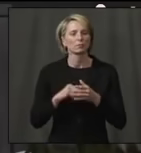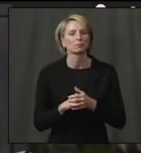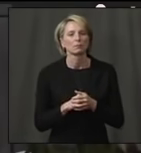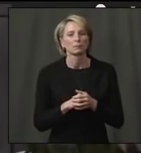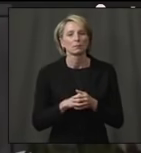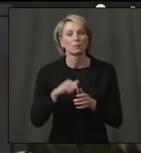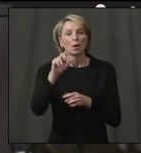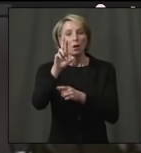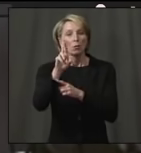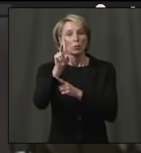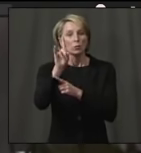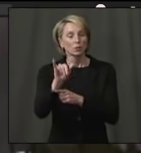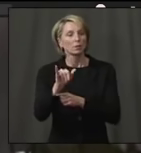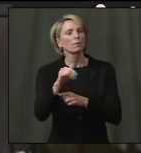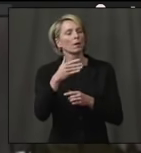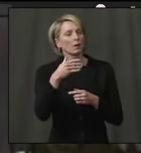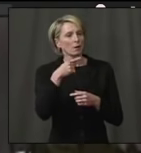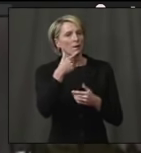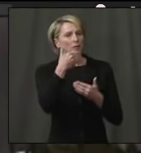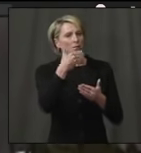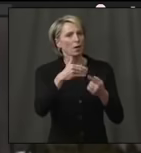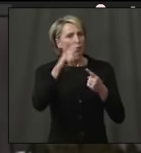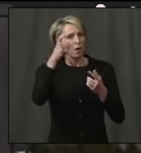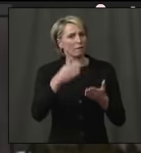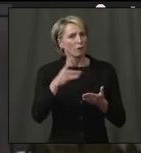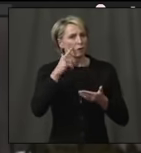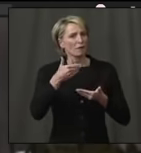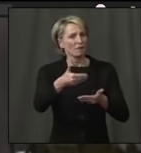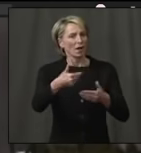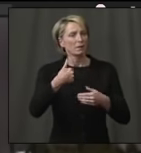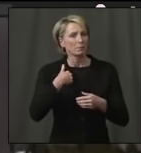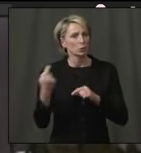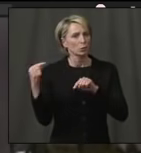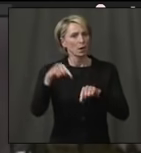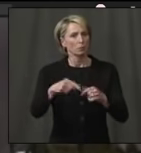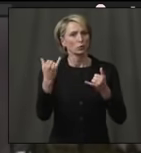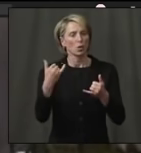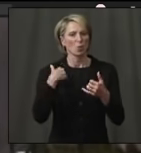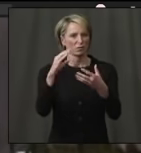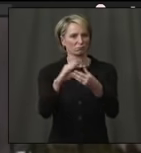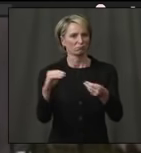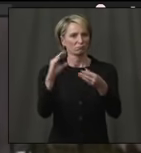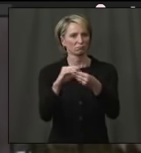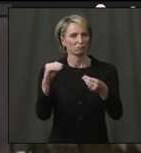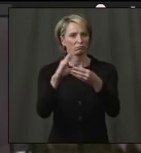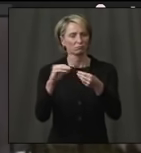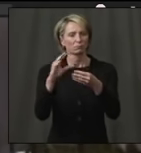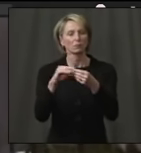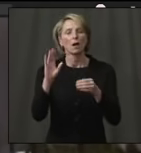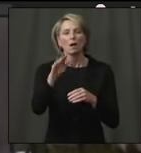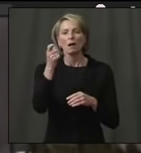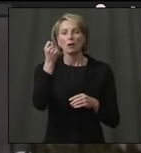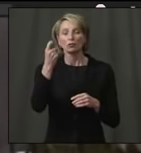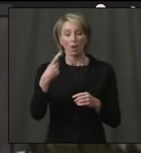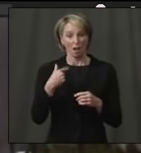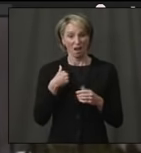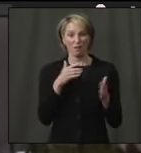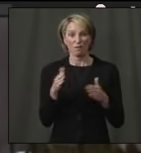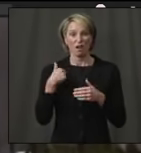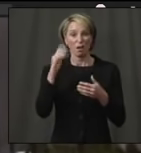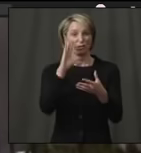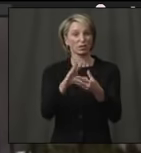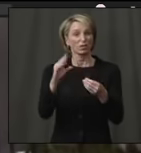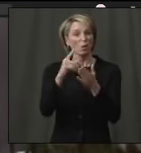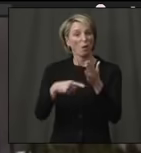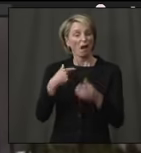want everyone to understand that the reason for me telling my story is not one of looking or searching for any kind of